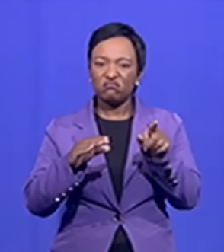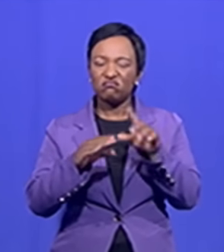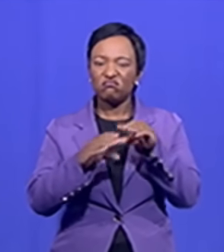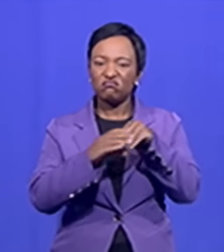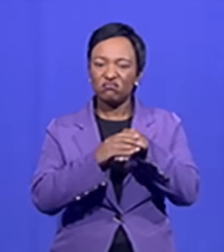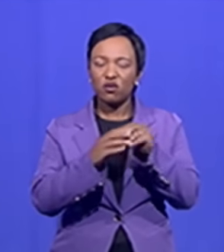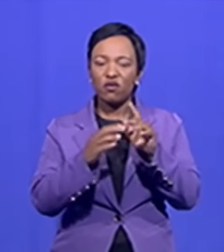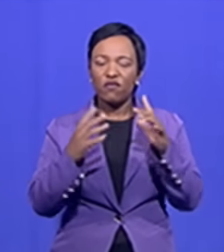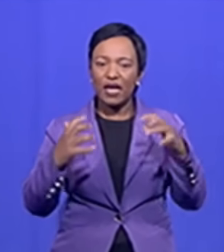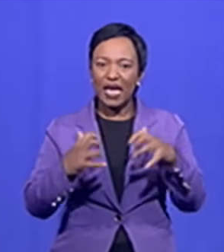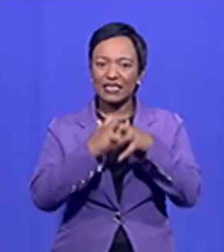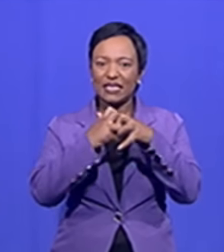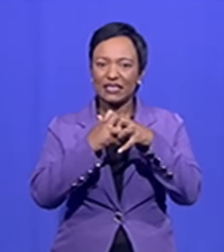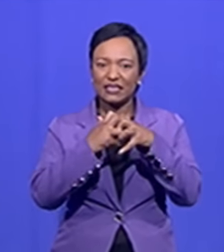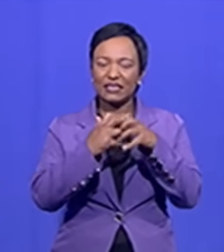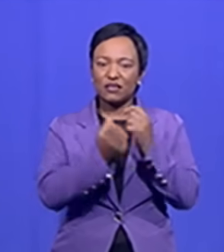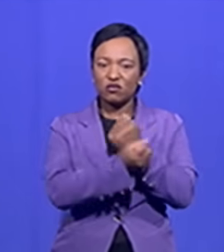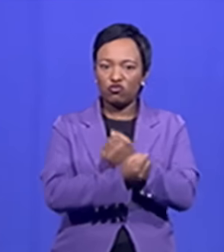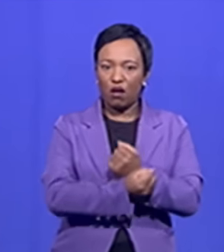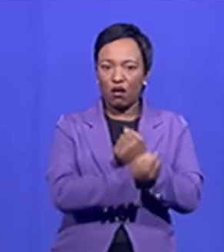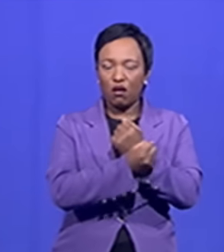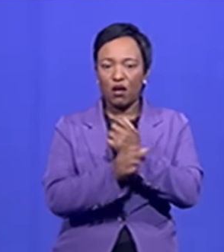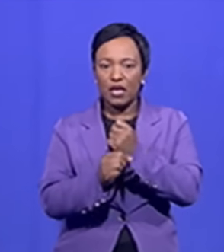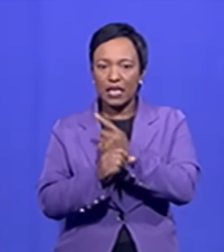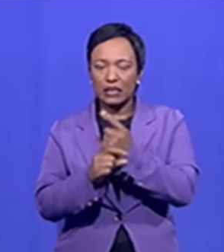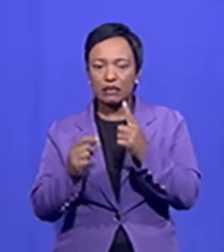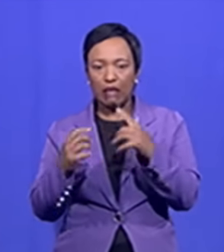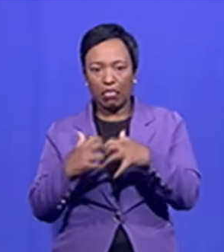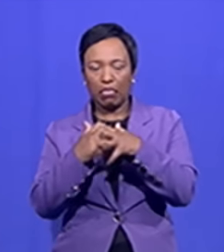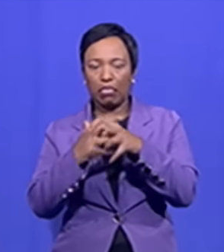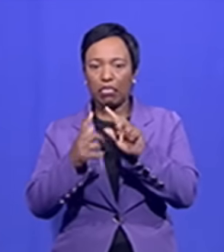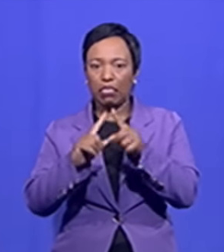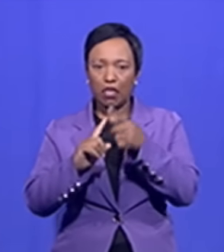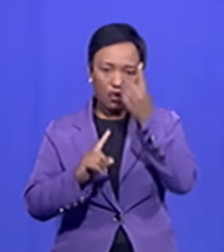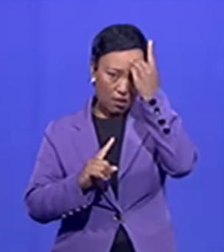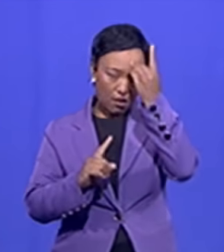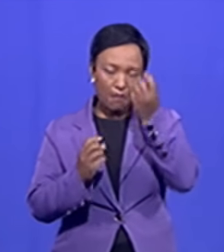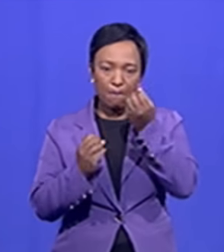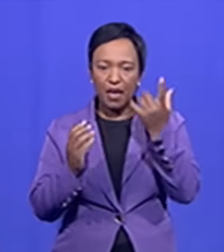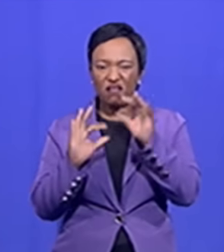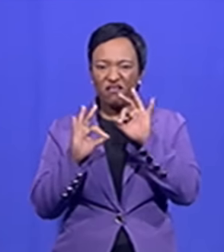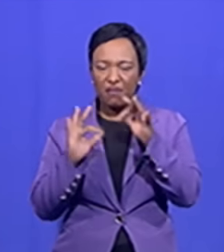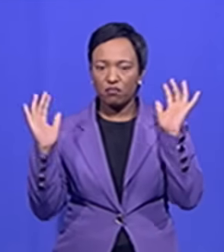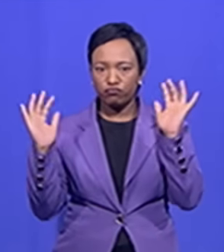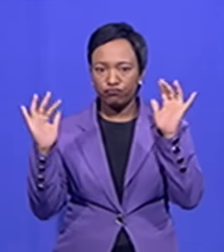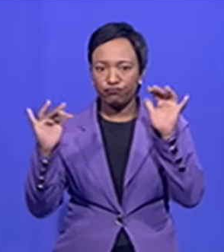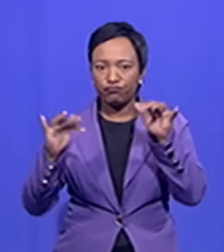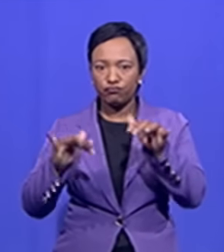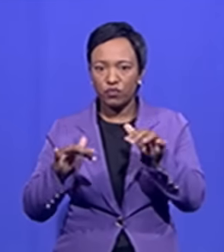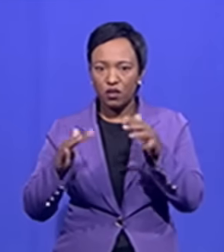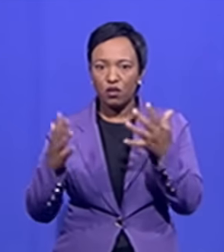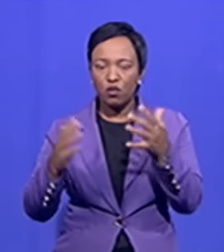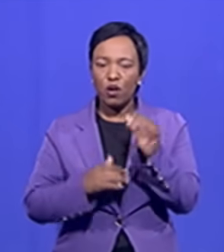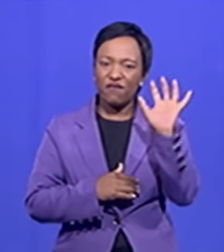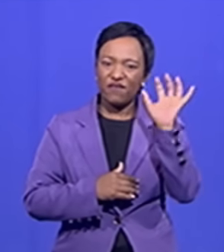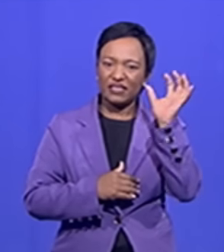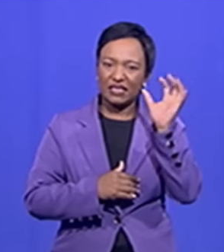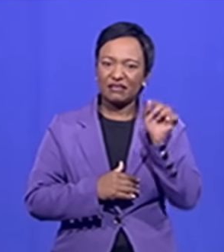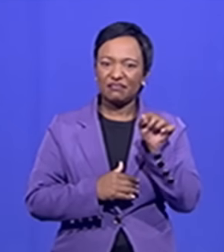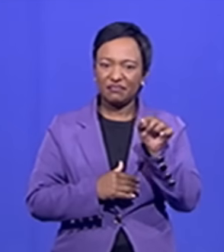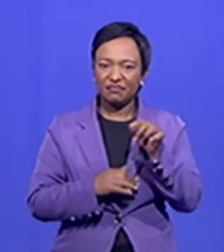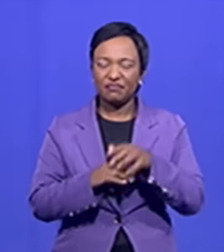e thulaneng le lori beke fitileng di lebile Durban. Ba lelapa le metswalle ba ne ba kgobokane sebakeng sa dipapadi Melody Virginia province ya Free